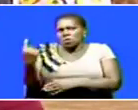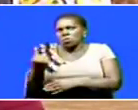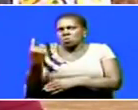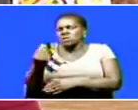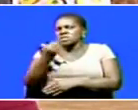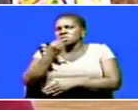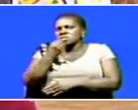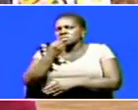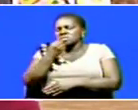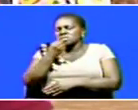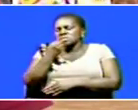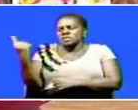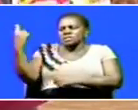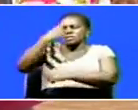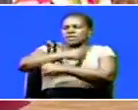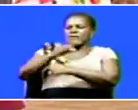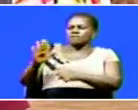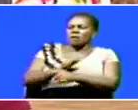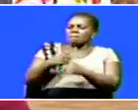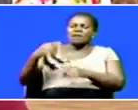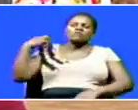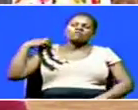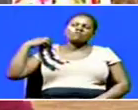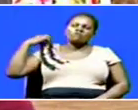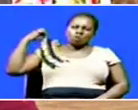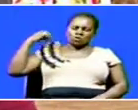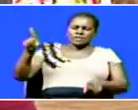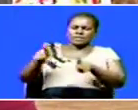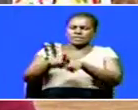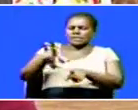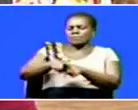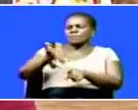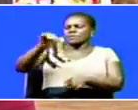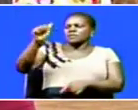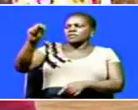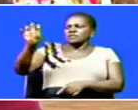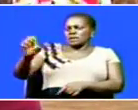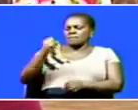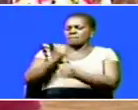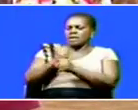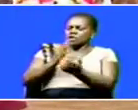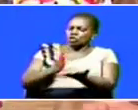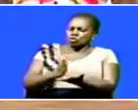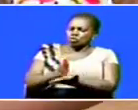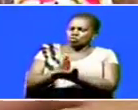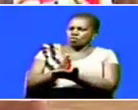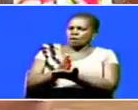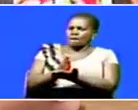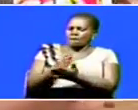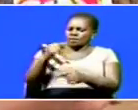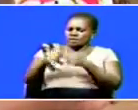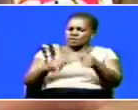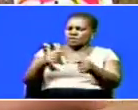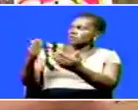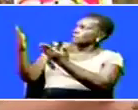they take for the day. But volunteers like Jane are determined to ensure that this